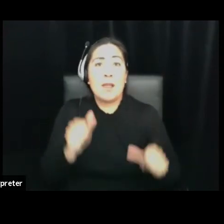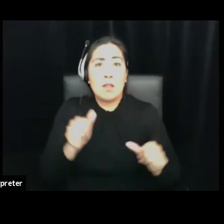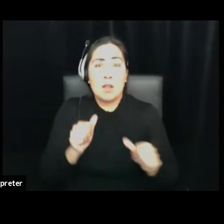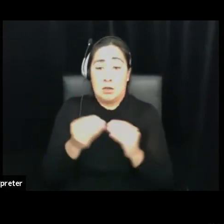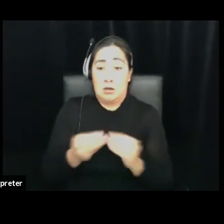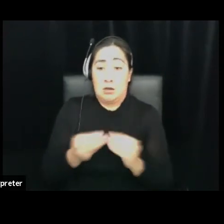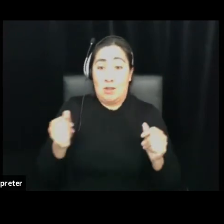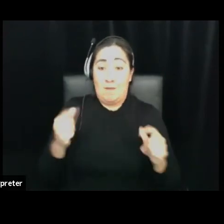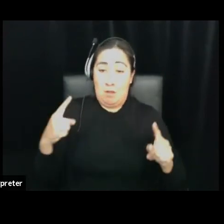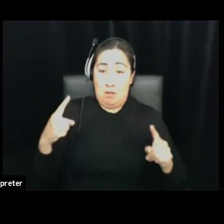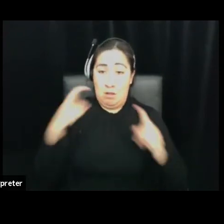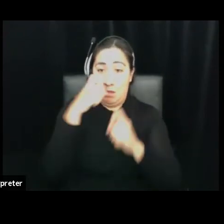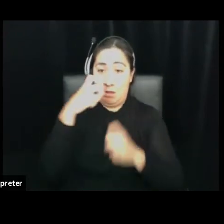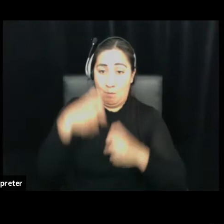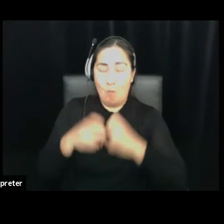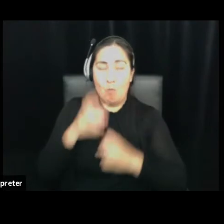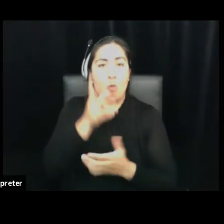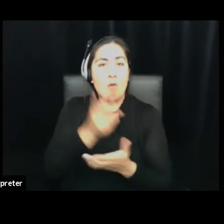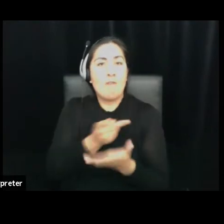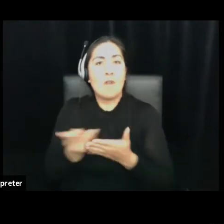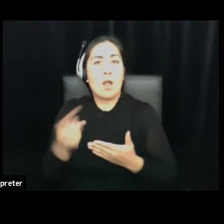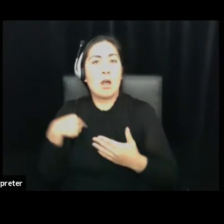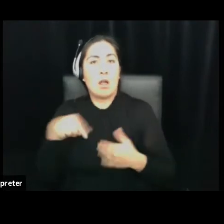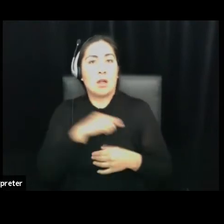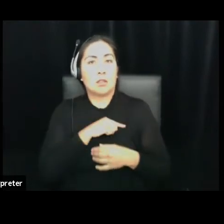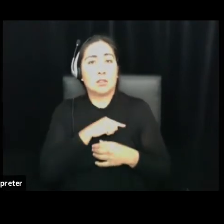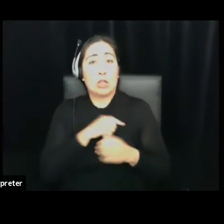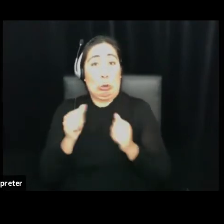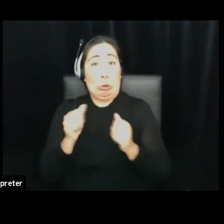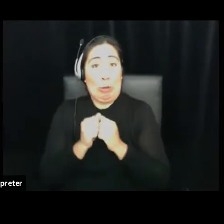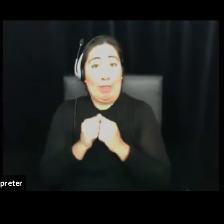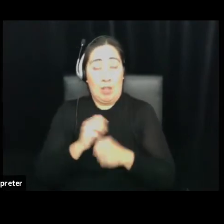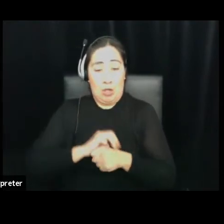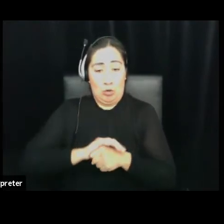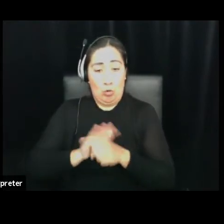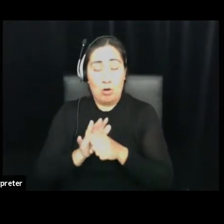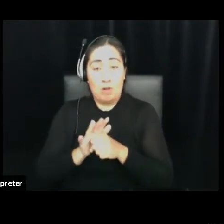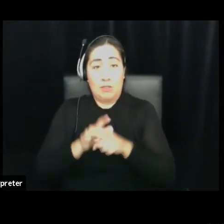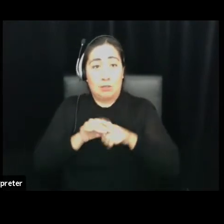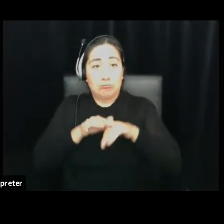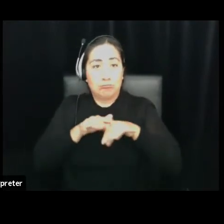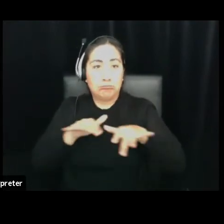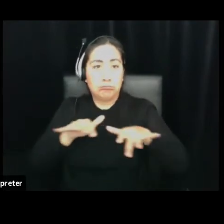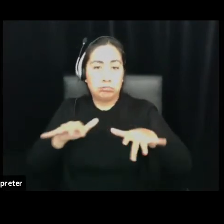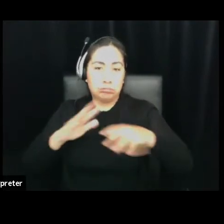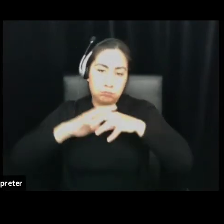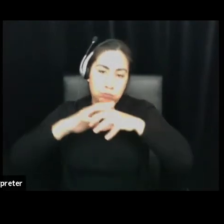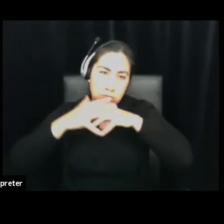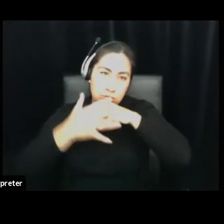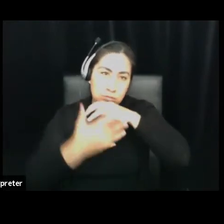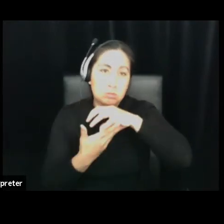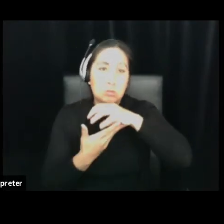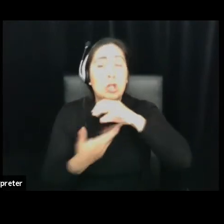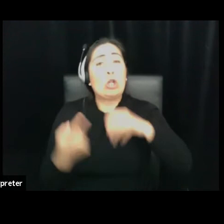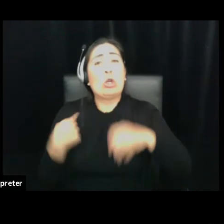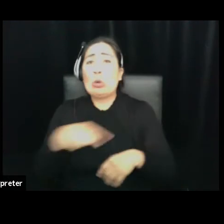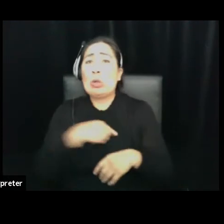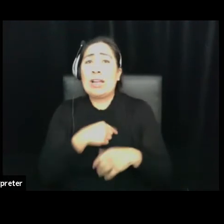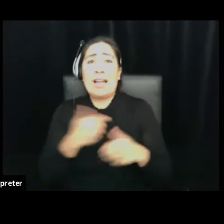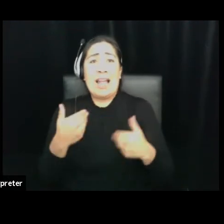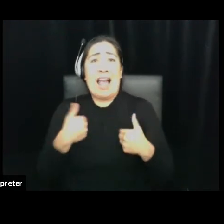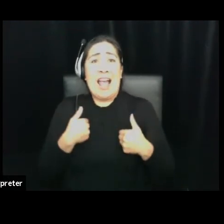will fail us. With the coronavirus spreading across the globe, we literally have a